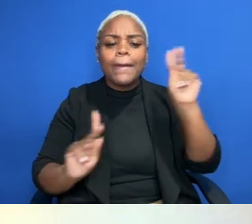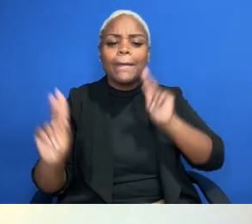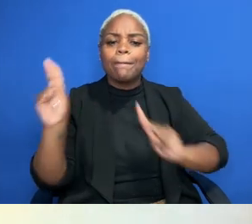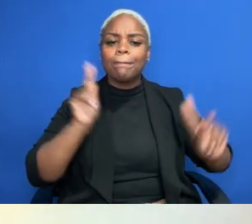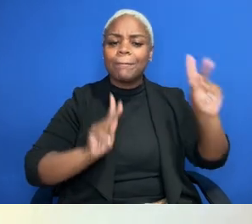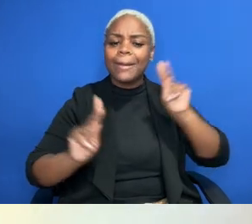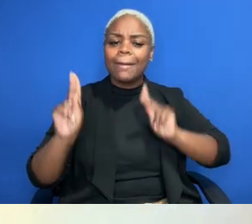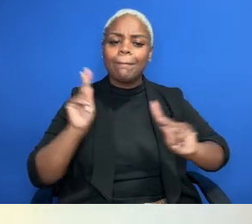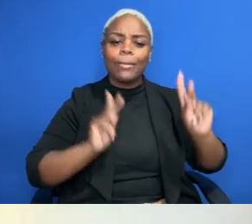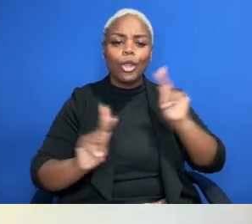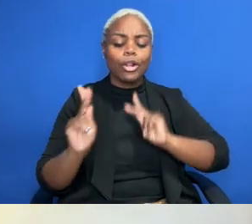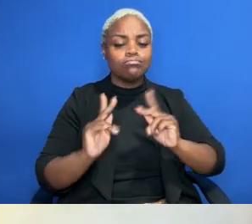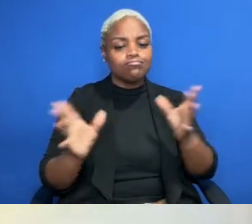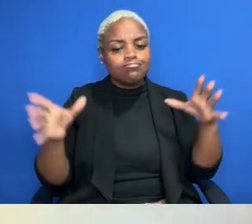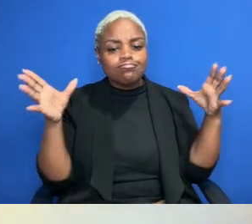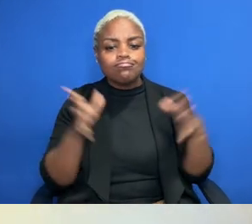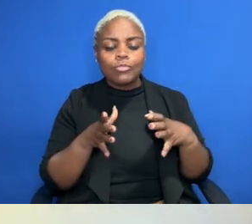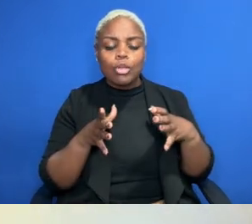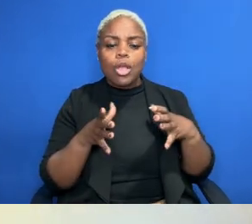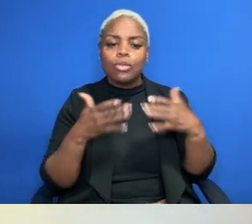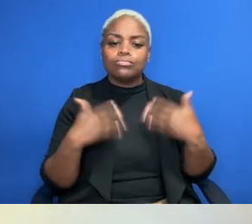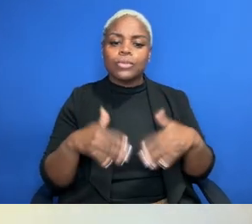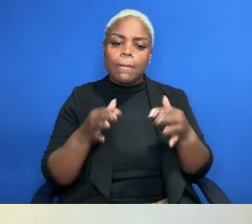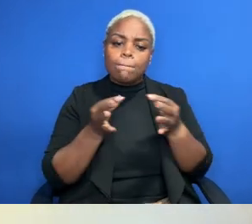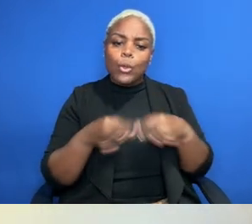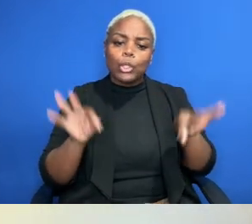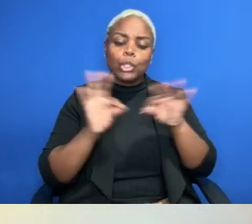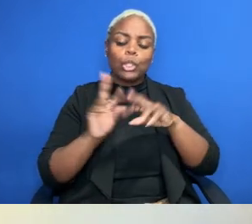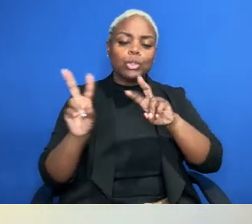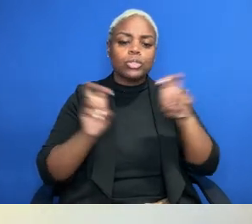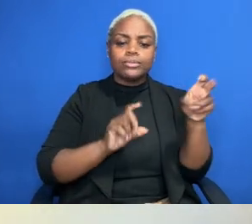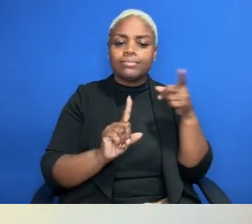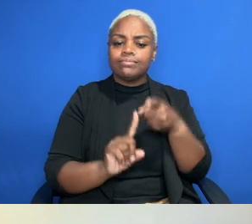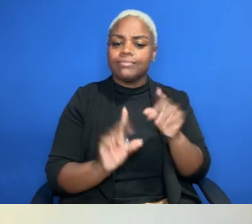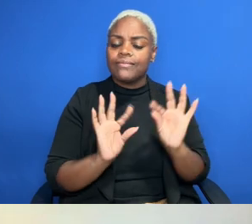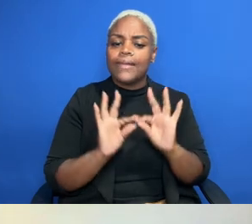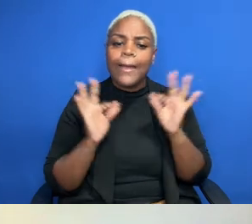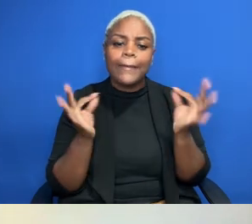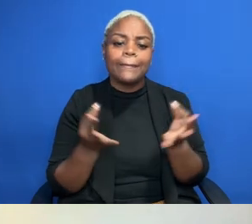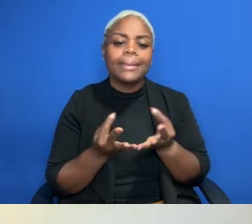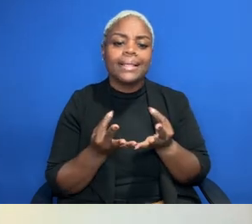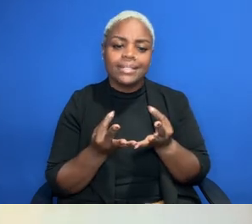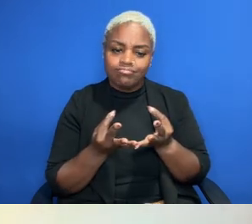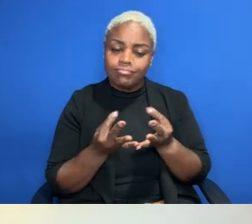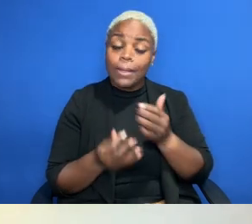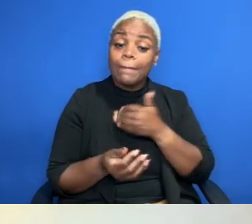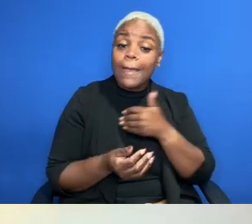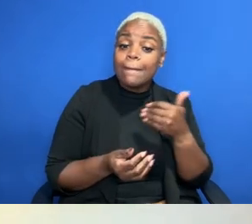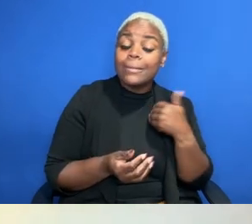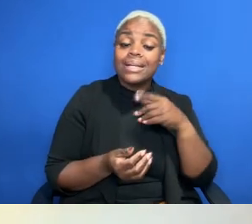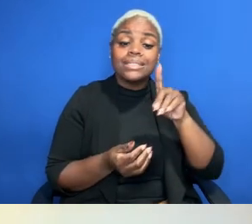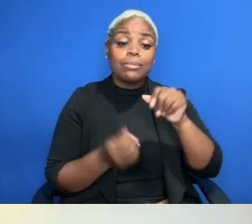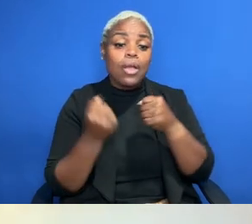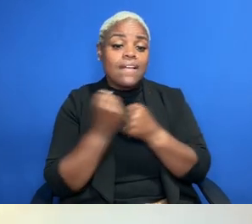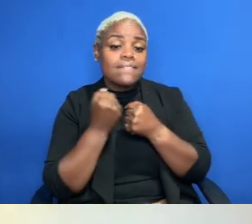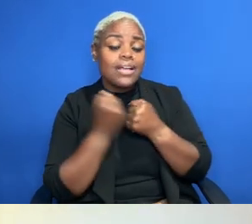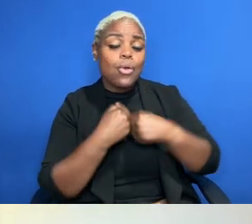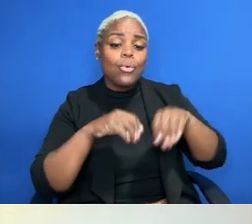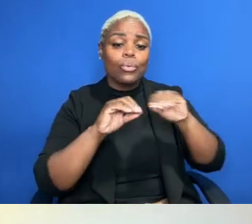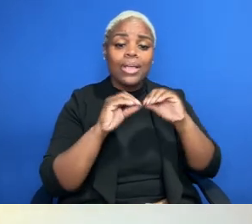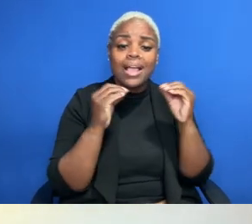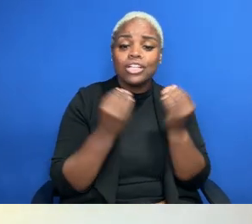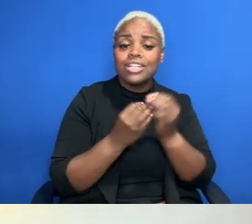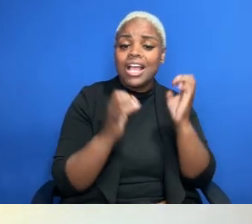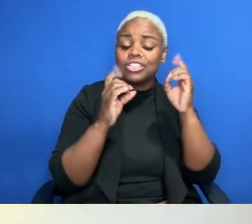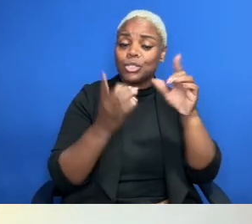see so many different people coming together around such an important issue, family members, disability